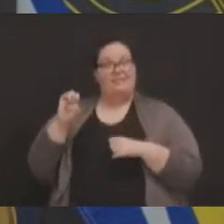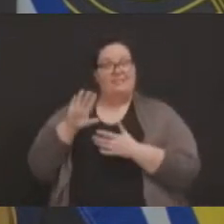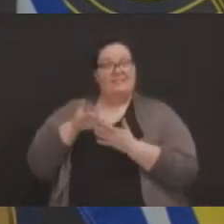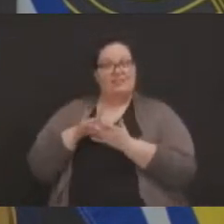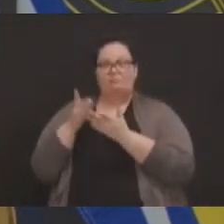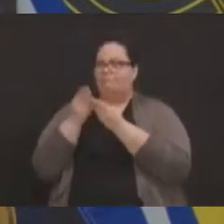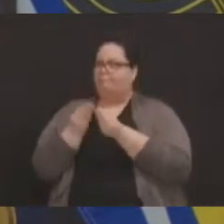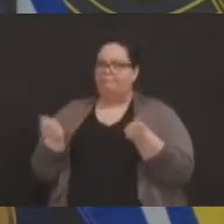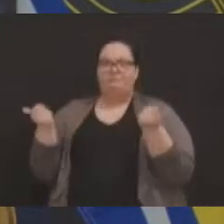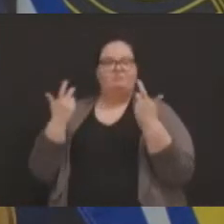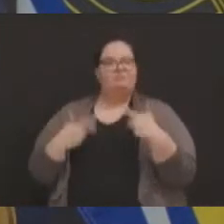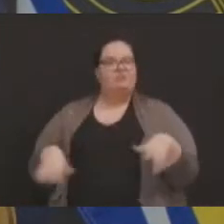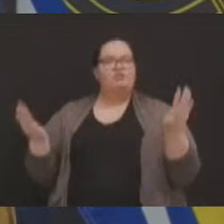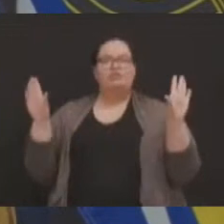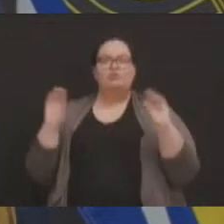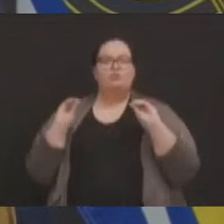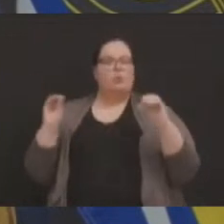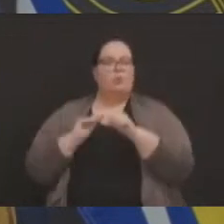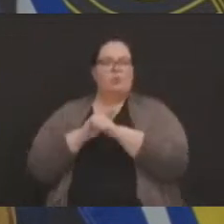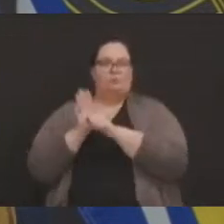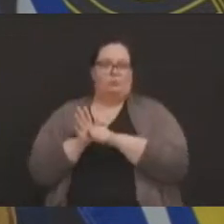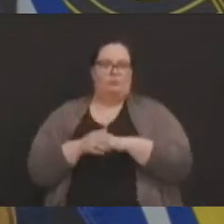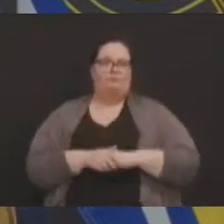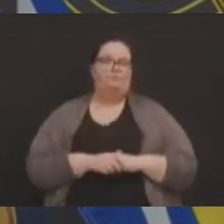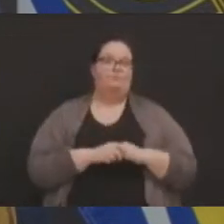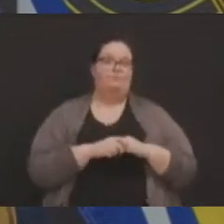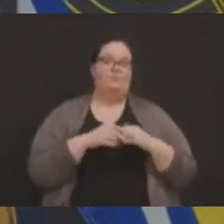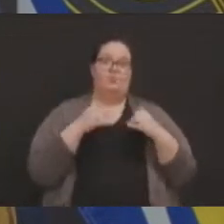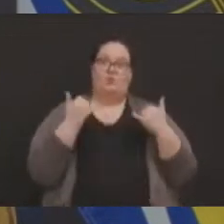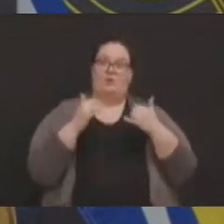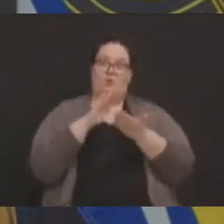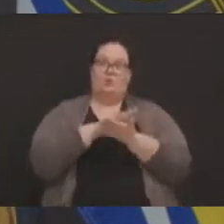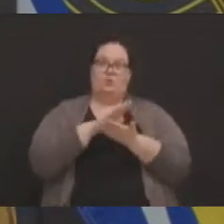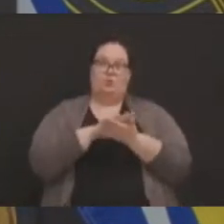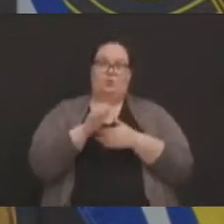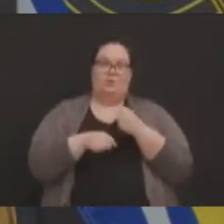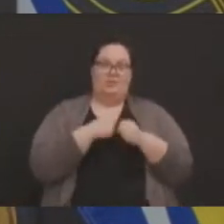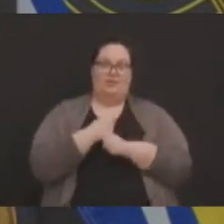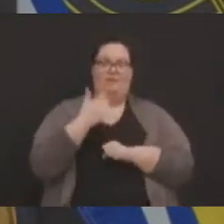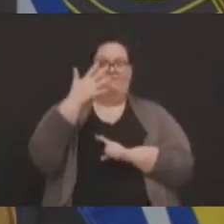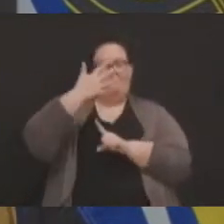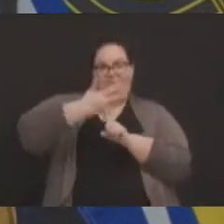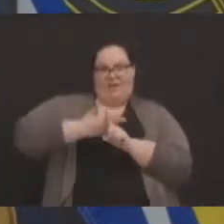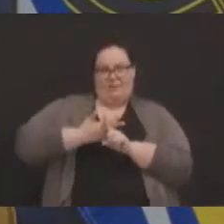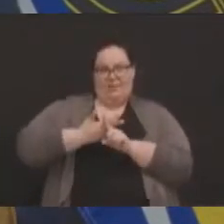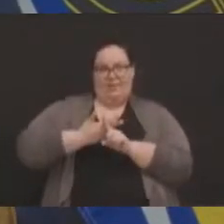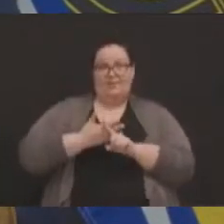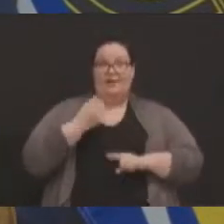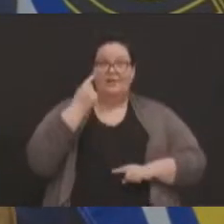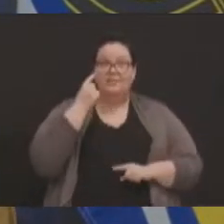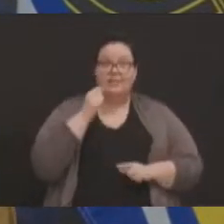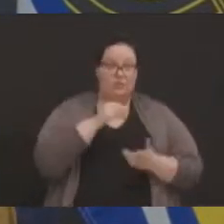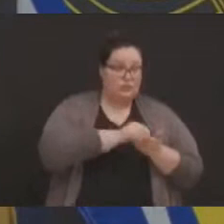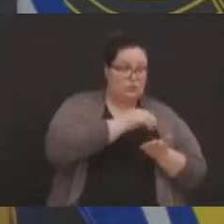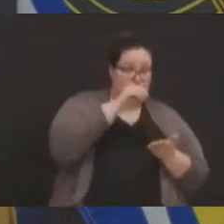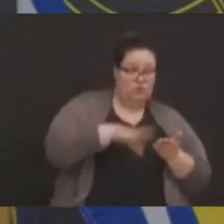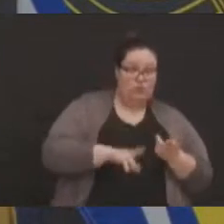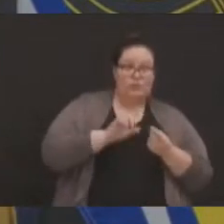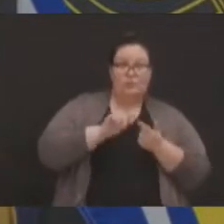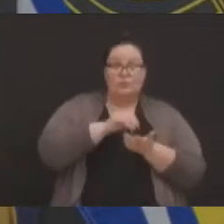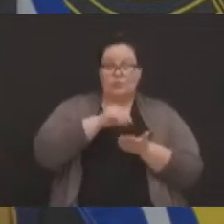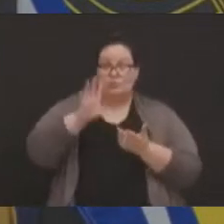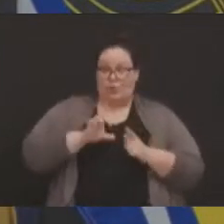transmission determined in any of these cases. Our return-to-school plans have proven to be successful time and time